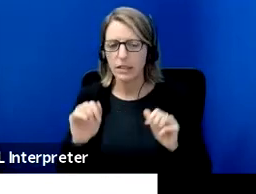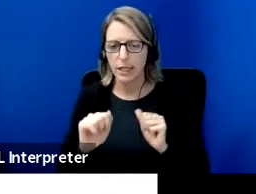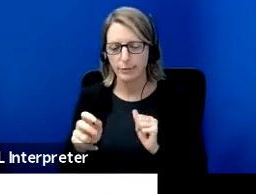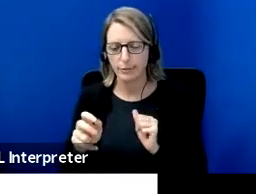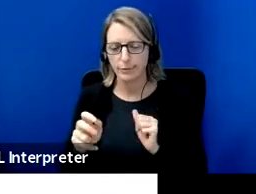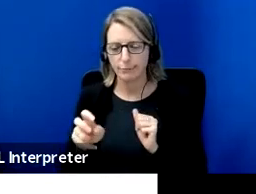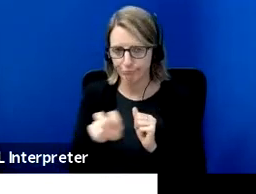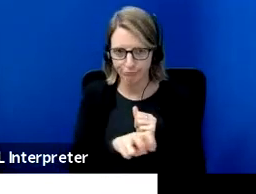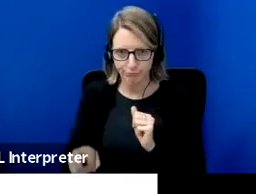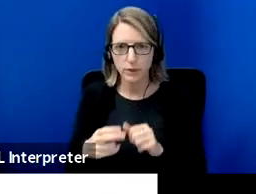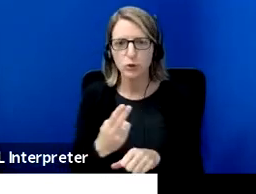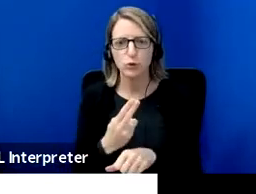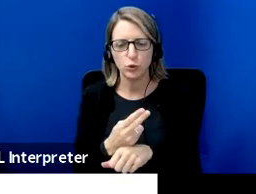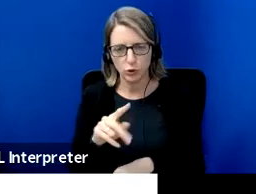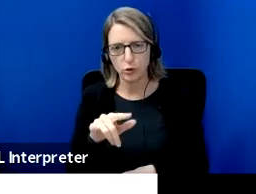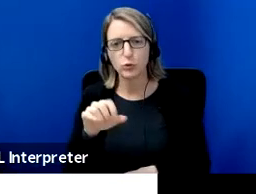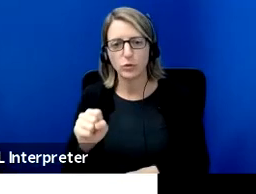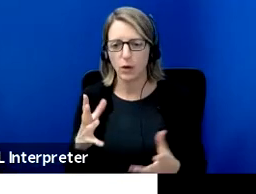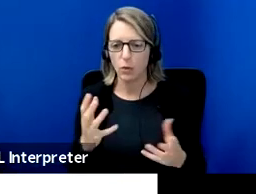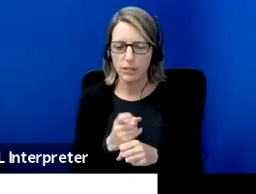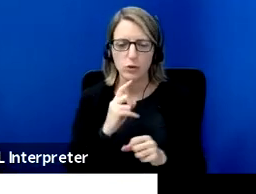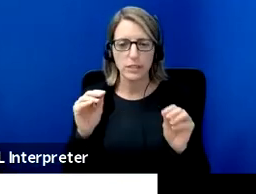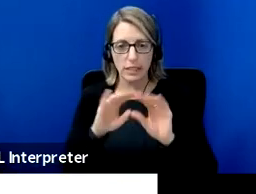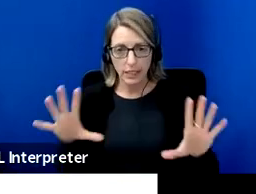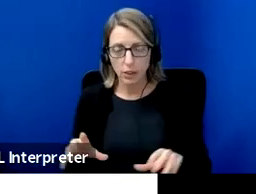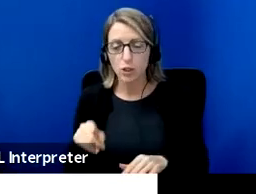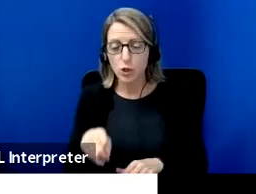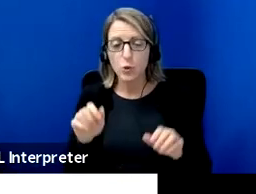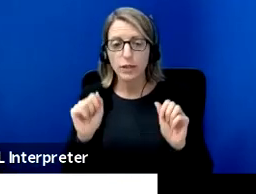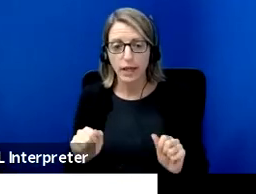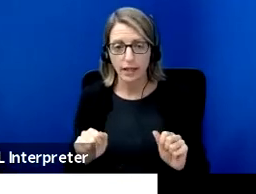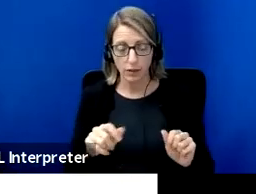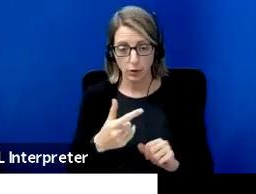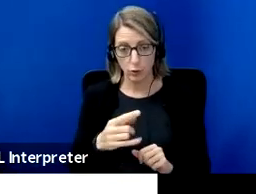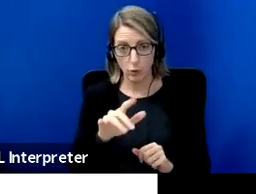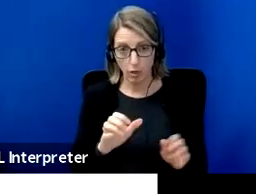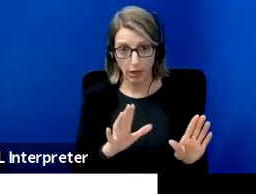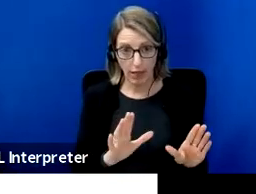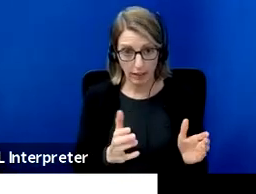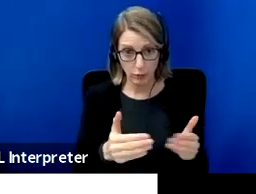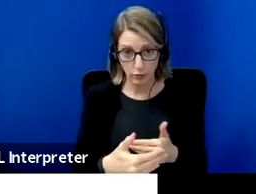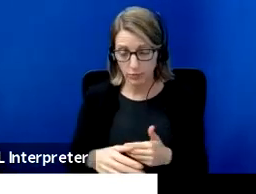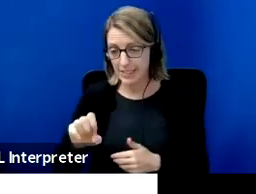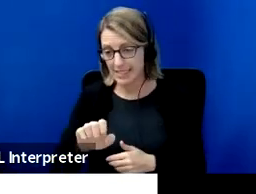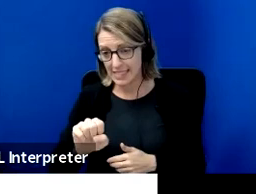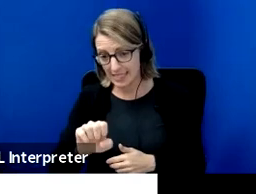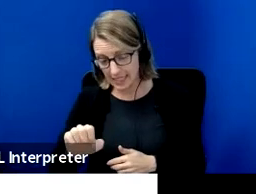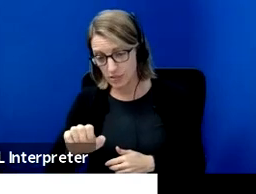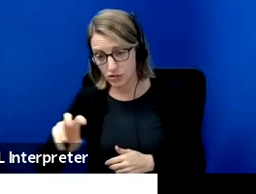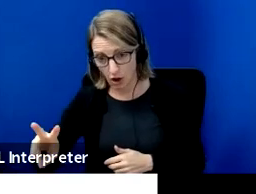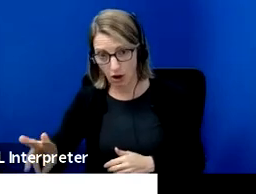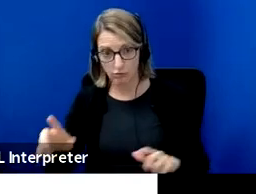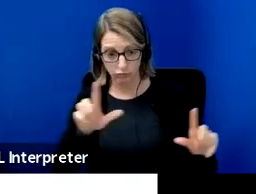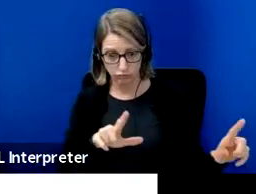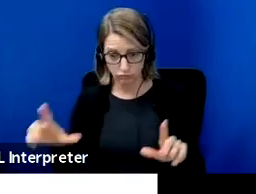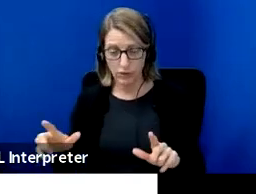tools. I wanted to make that clear. You can switch back and forth between Google Classroom and Seesaw without any additional